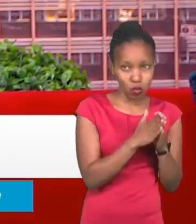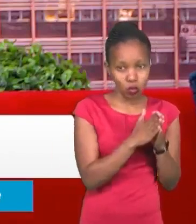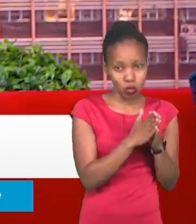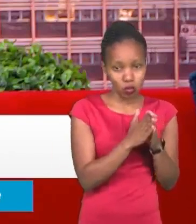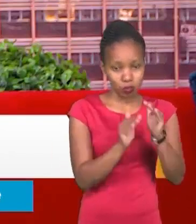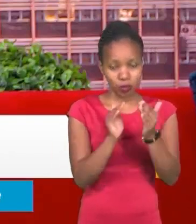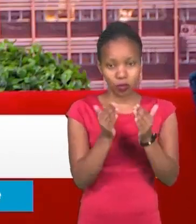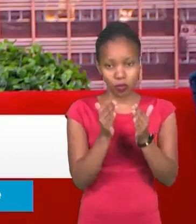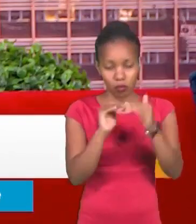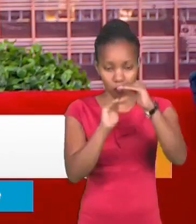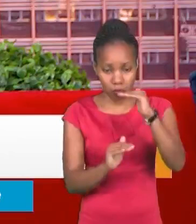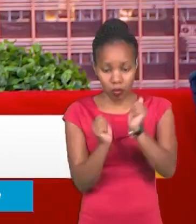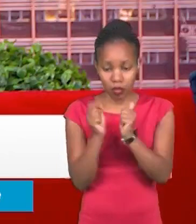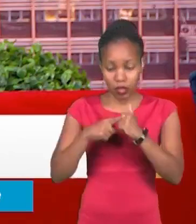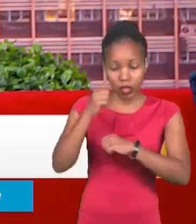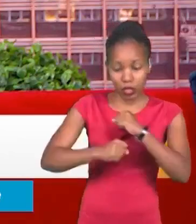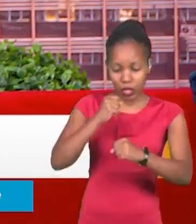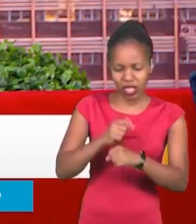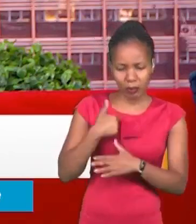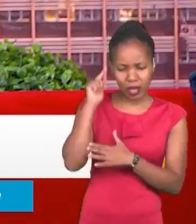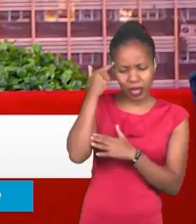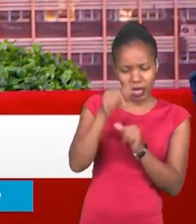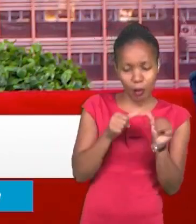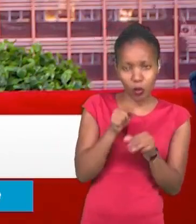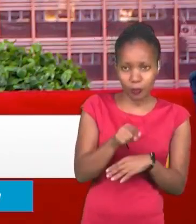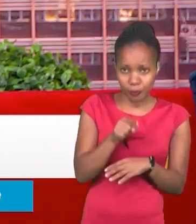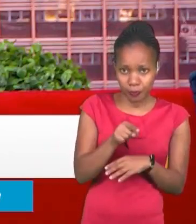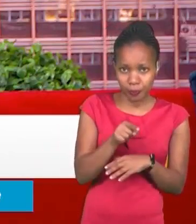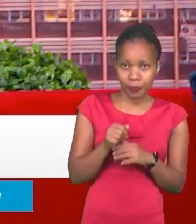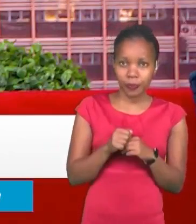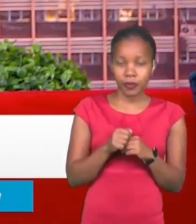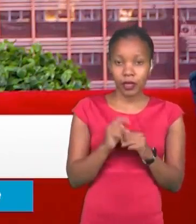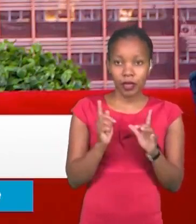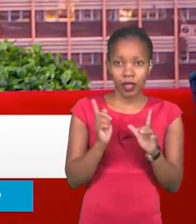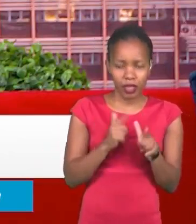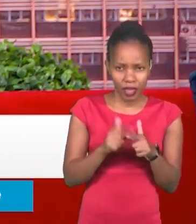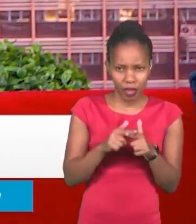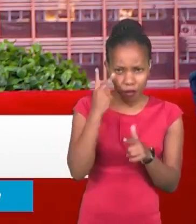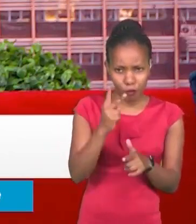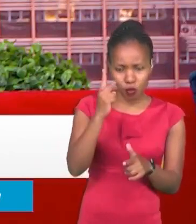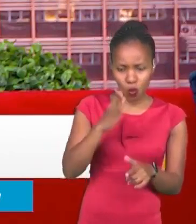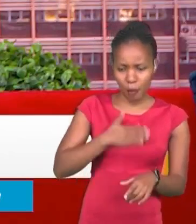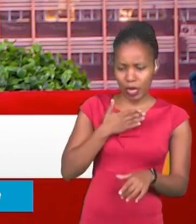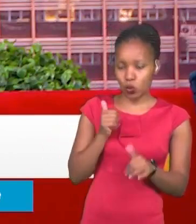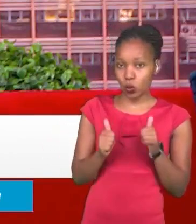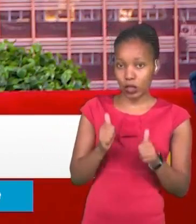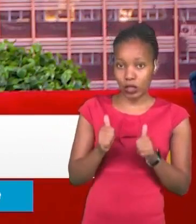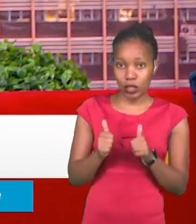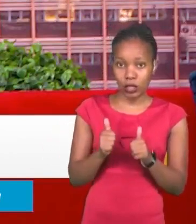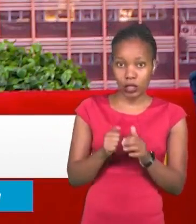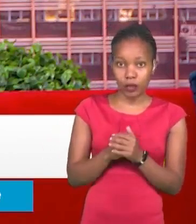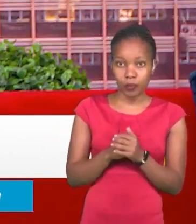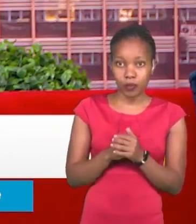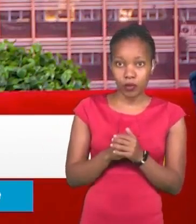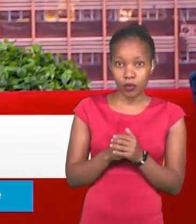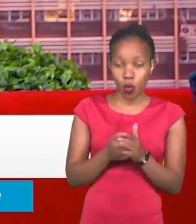16. 16. I thought about it. And in my view, what needs